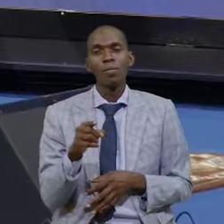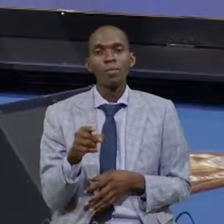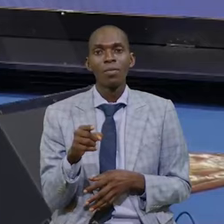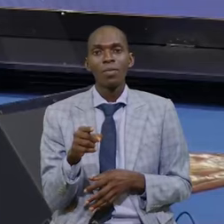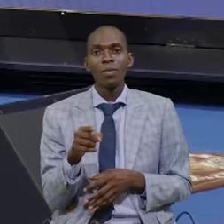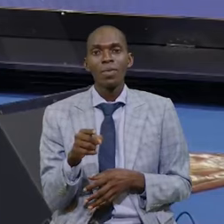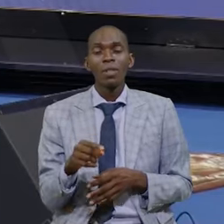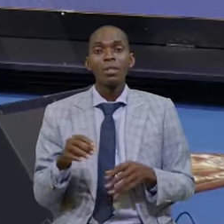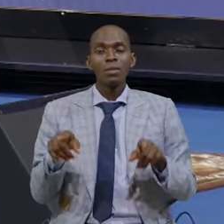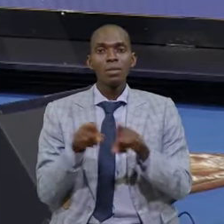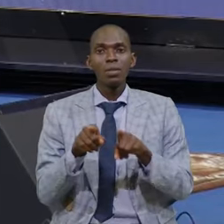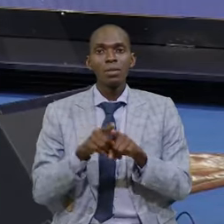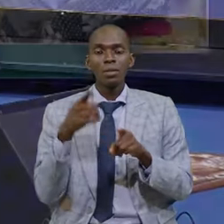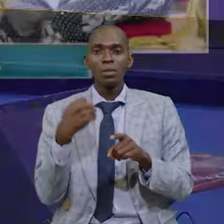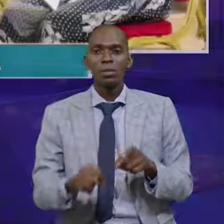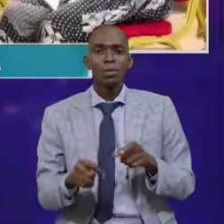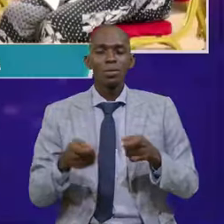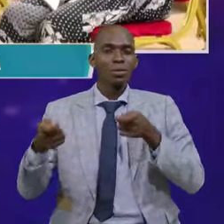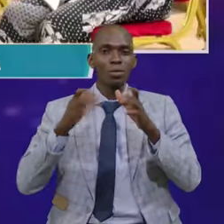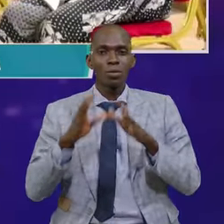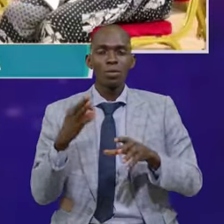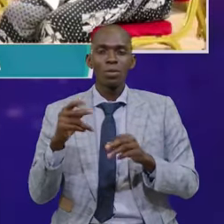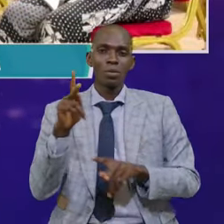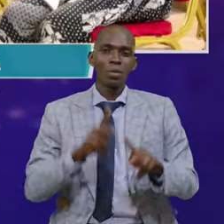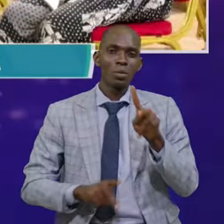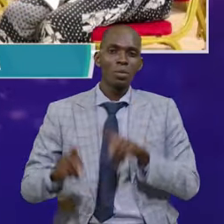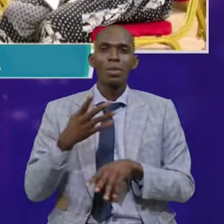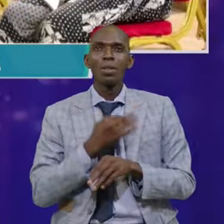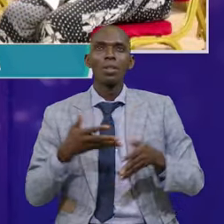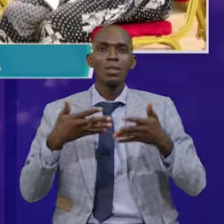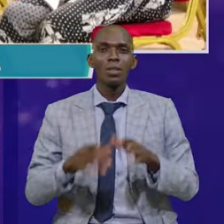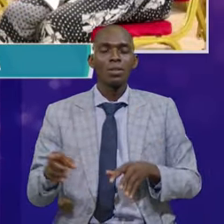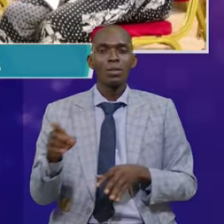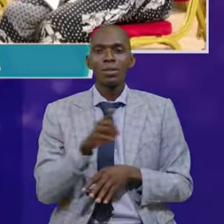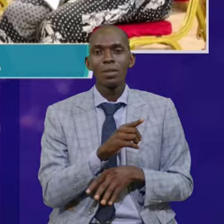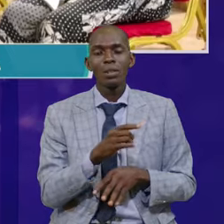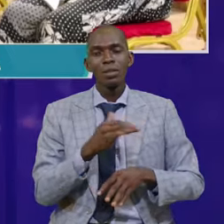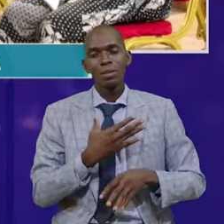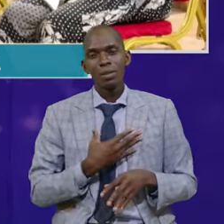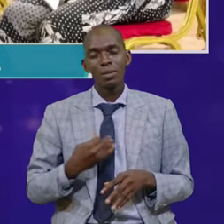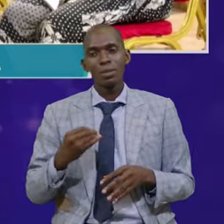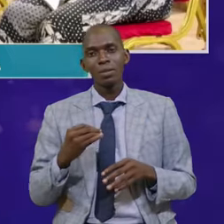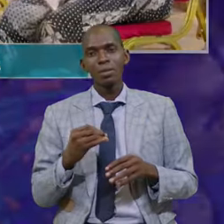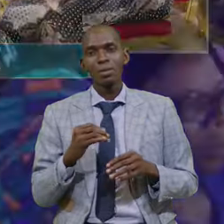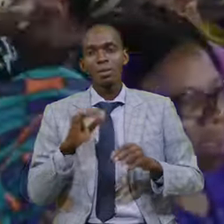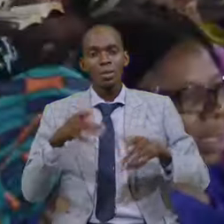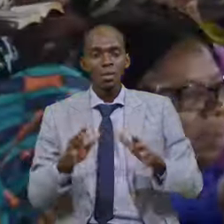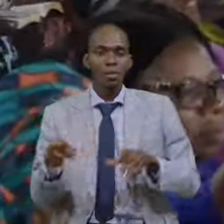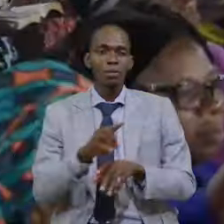even the ruler of the people, and let him go free. Who is